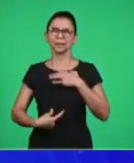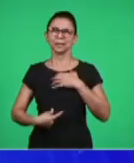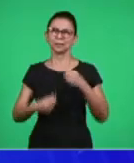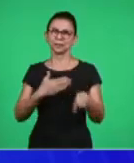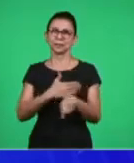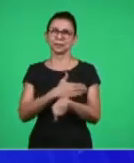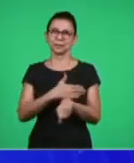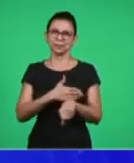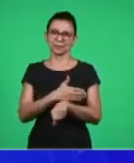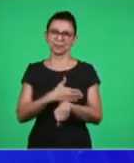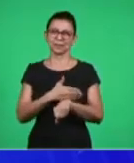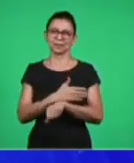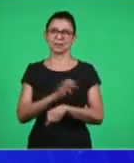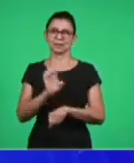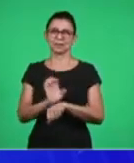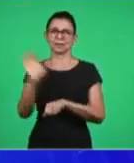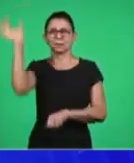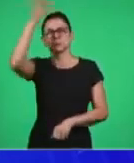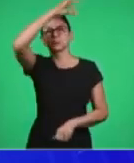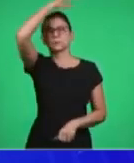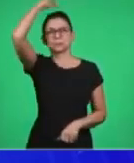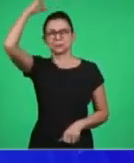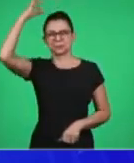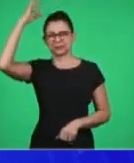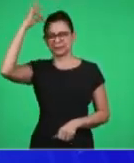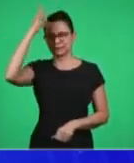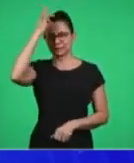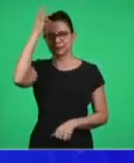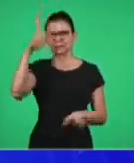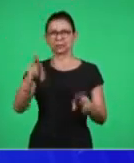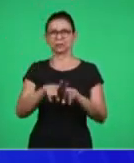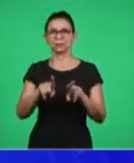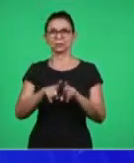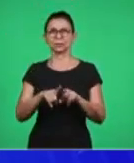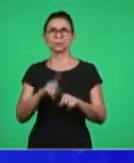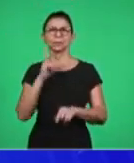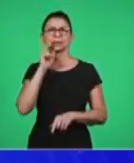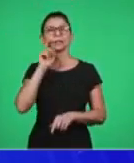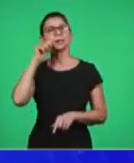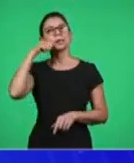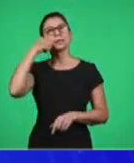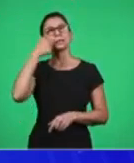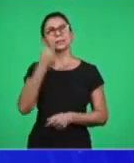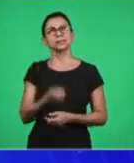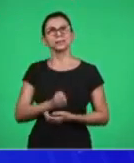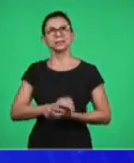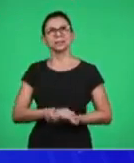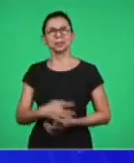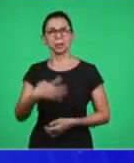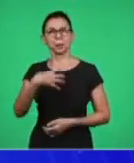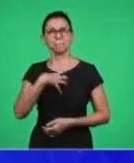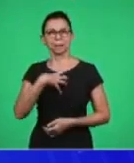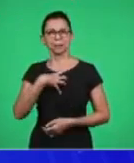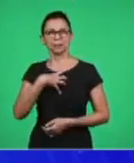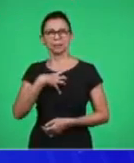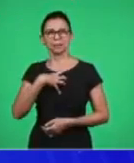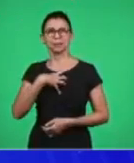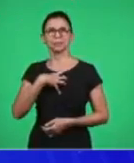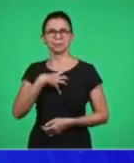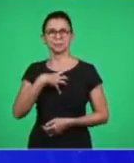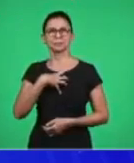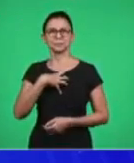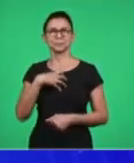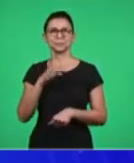the pastor and deacons in Serra, in the state of Espírito Santo, Brazil. And also with the brethren in Ituba